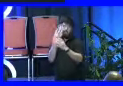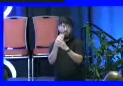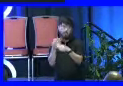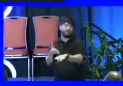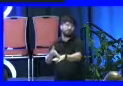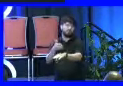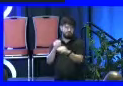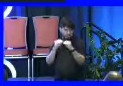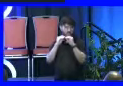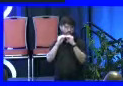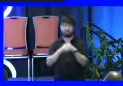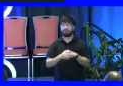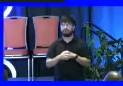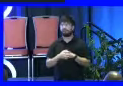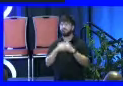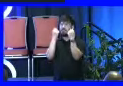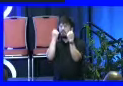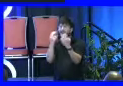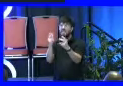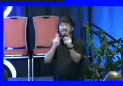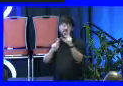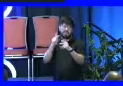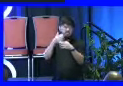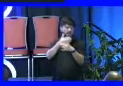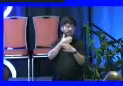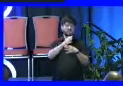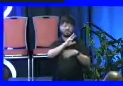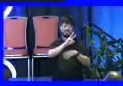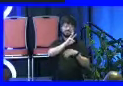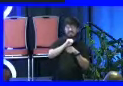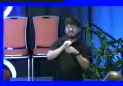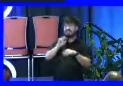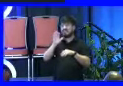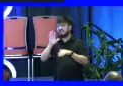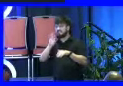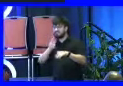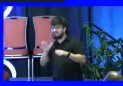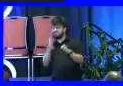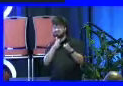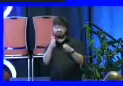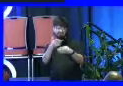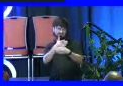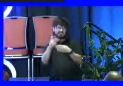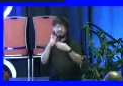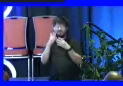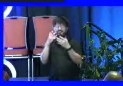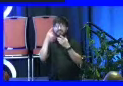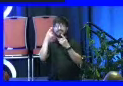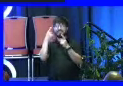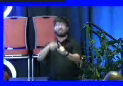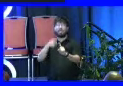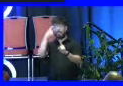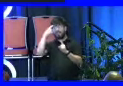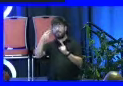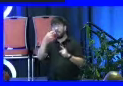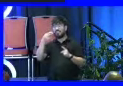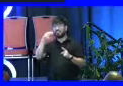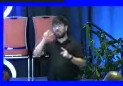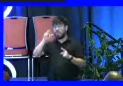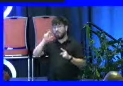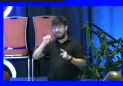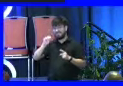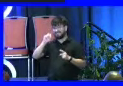many of the people between that 50 and 65 year age are the target focus for our HRSN services that we're about